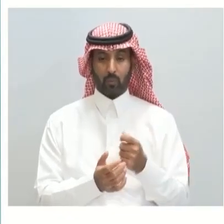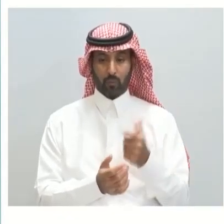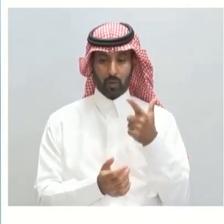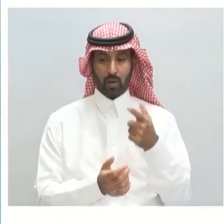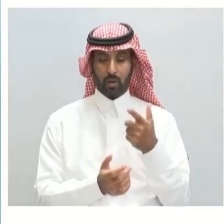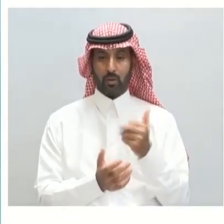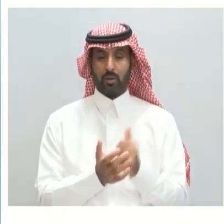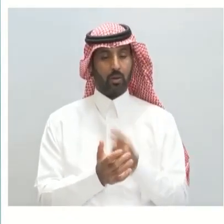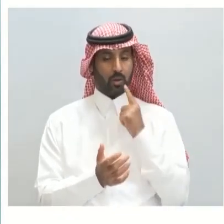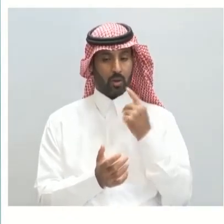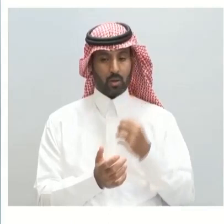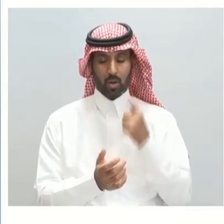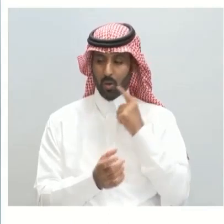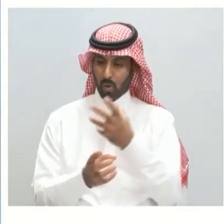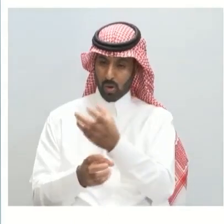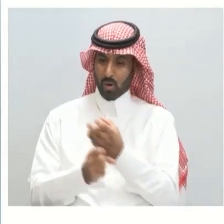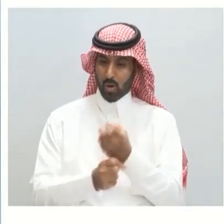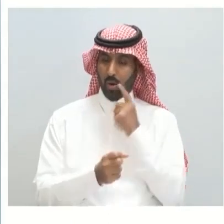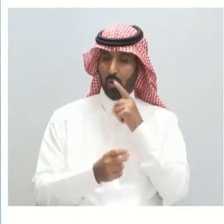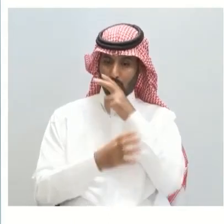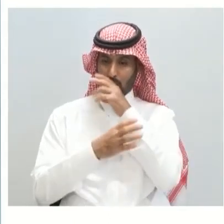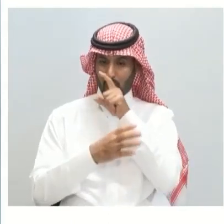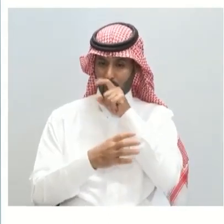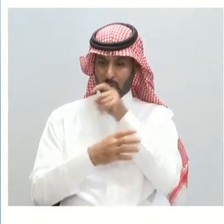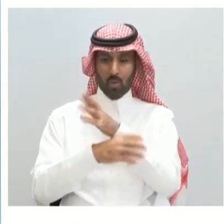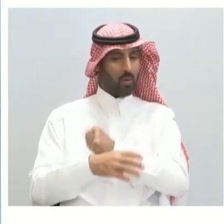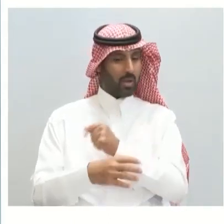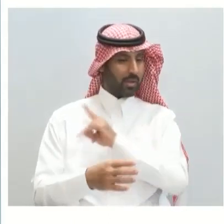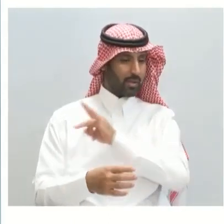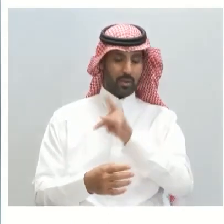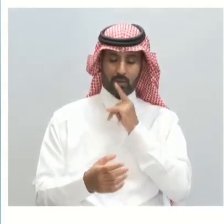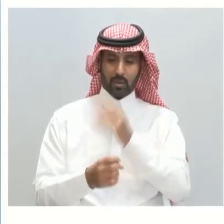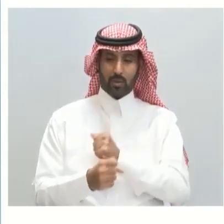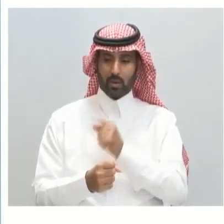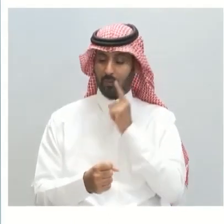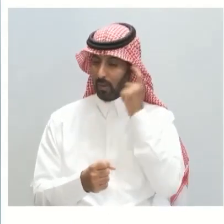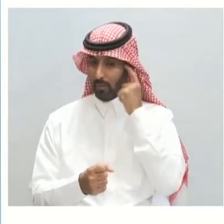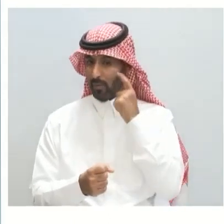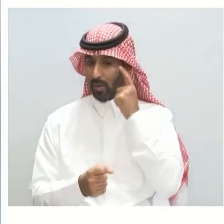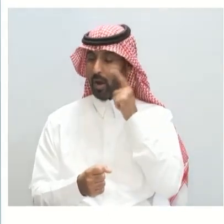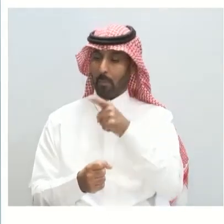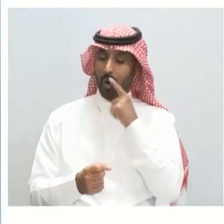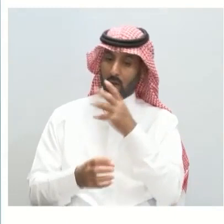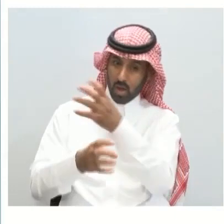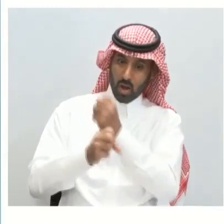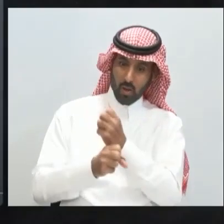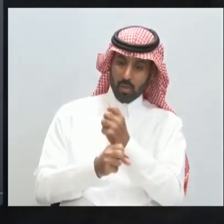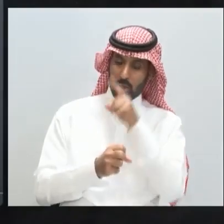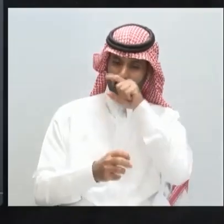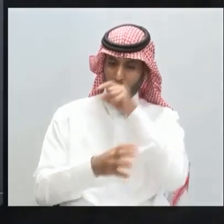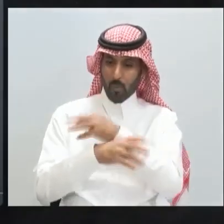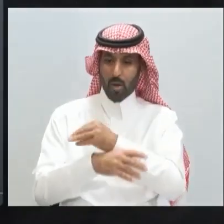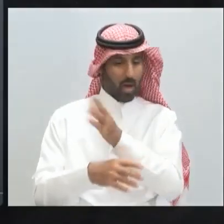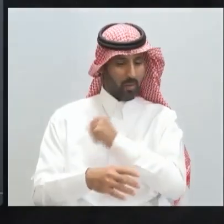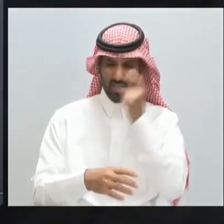money while you're hunting? Of course, he said, no, not really. I only think of the hunt. So he says, I don't think